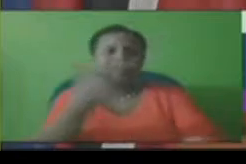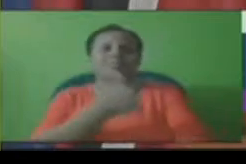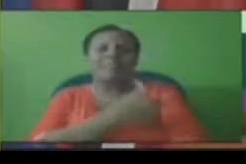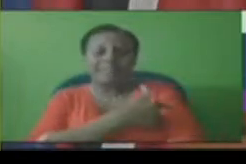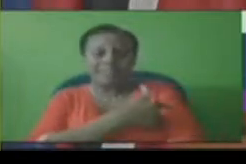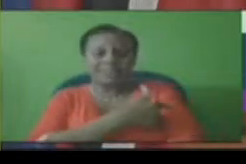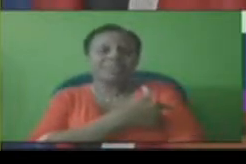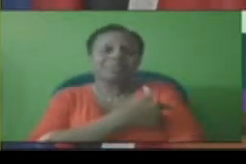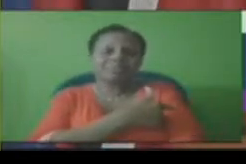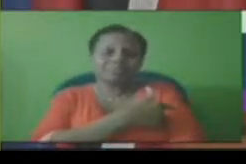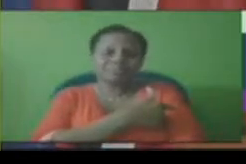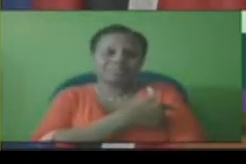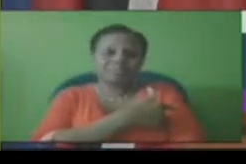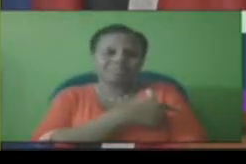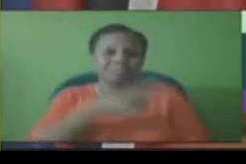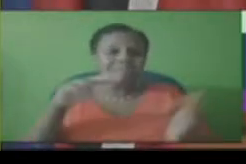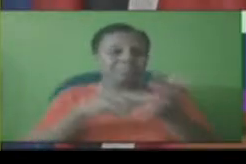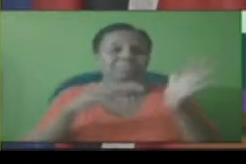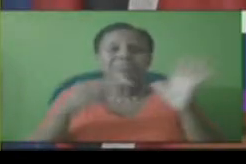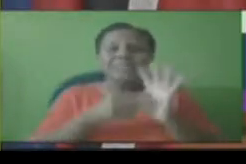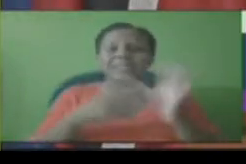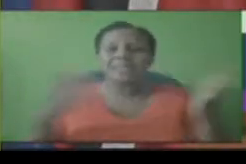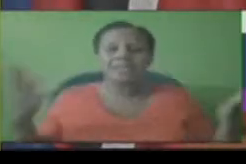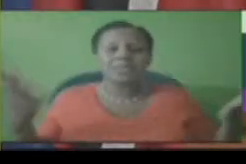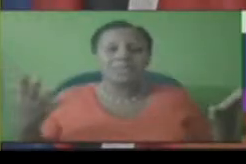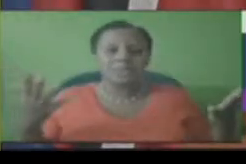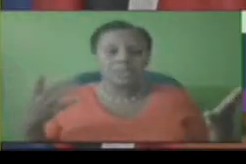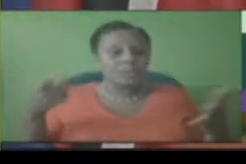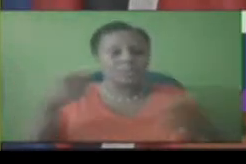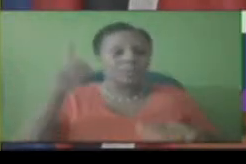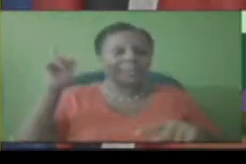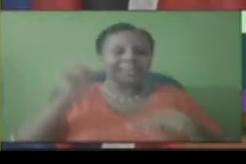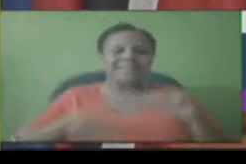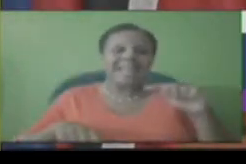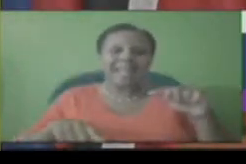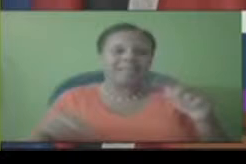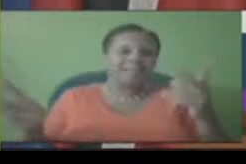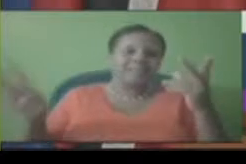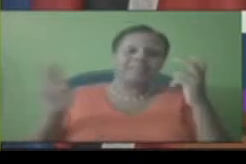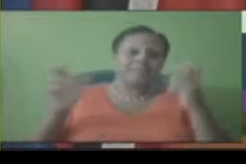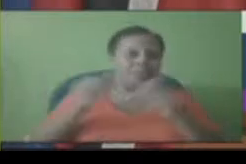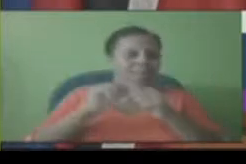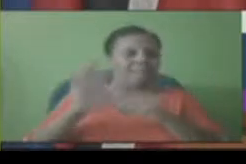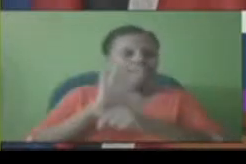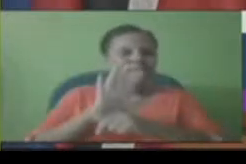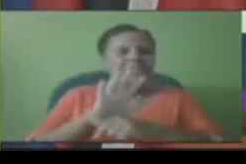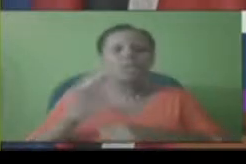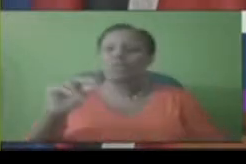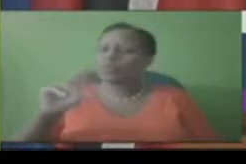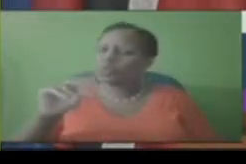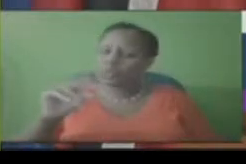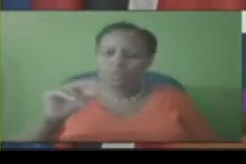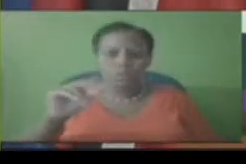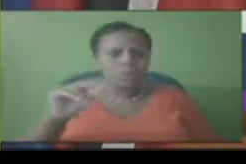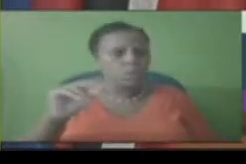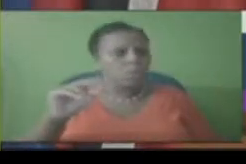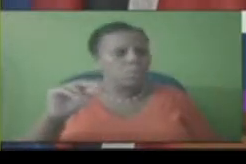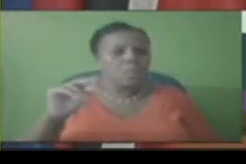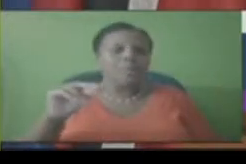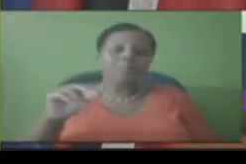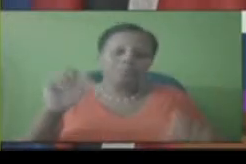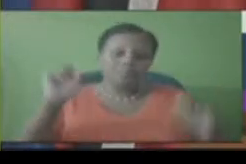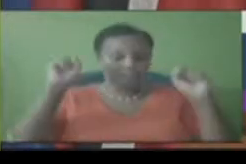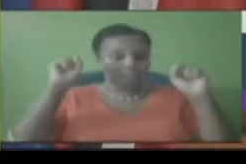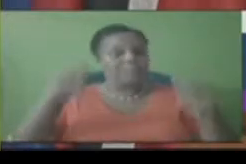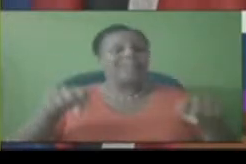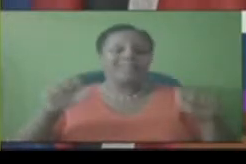get the disease. And everybody will not be vaccinated at the same time. So there'll be lots of people that are